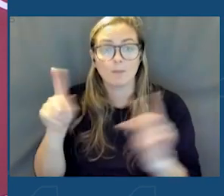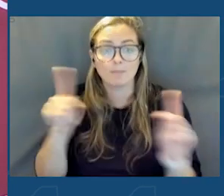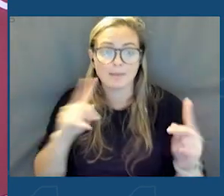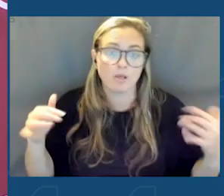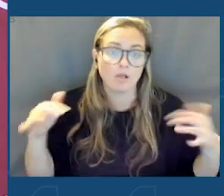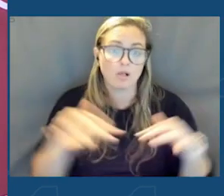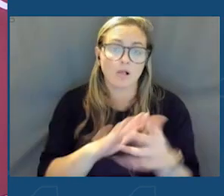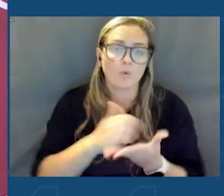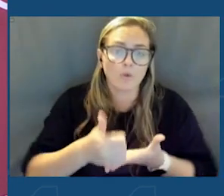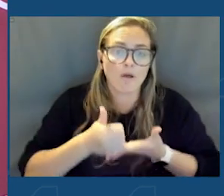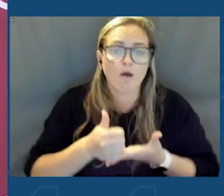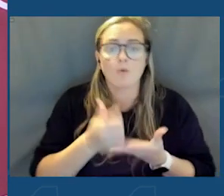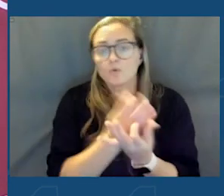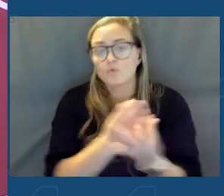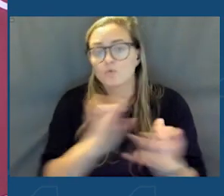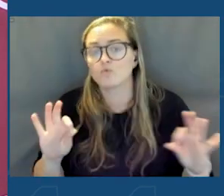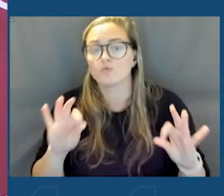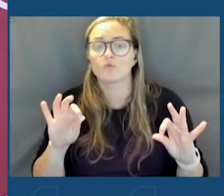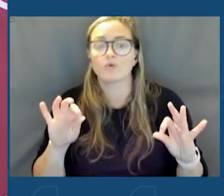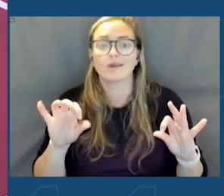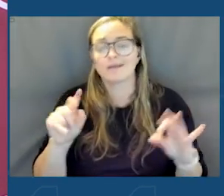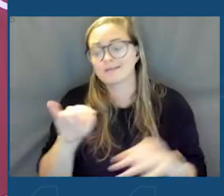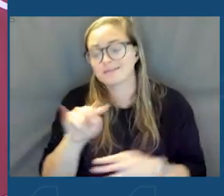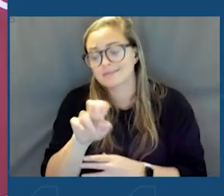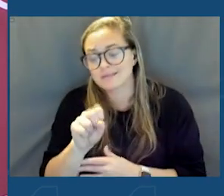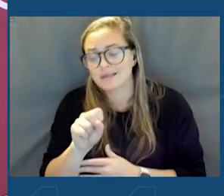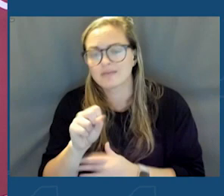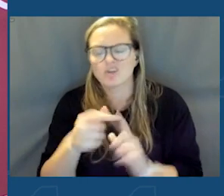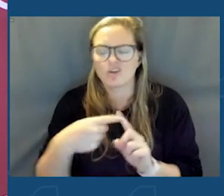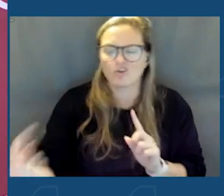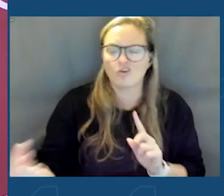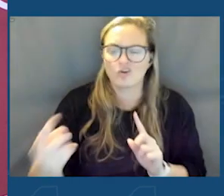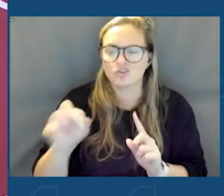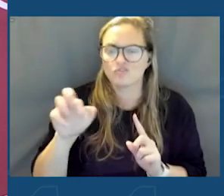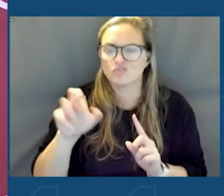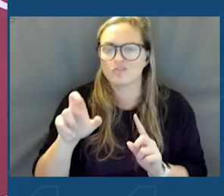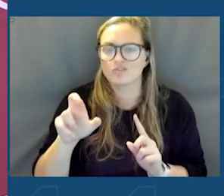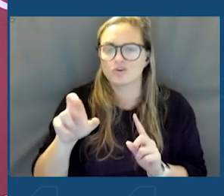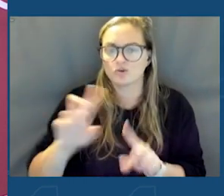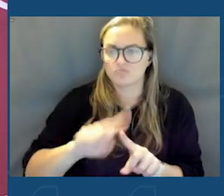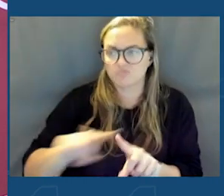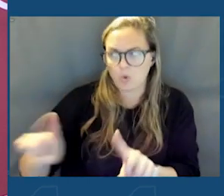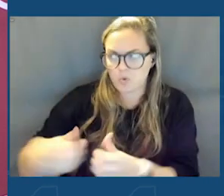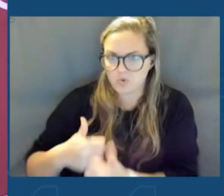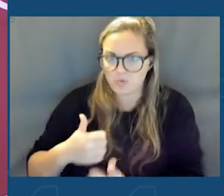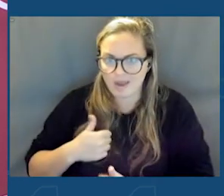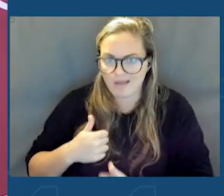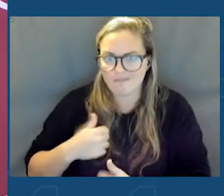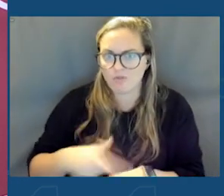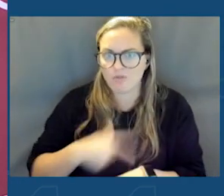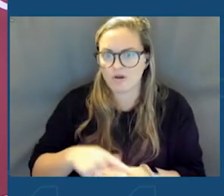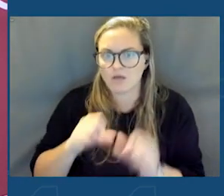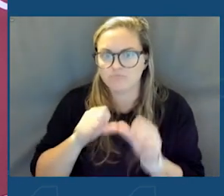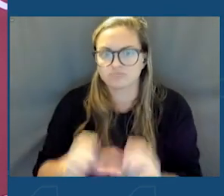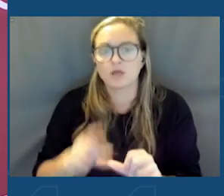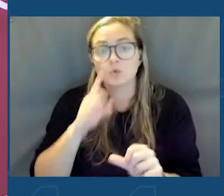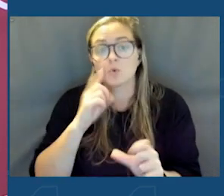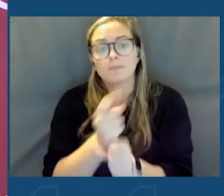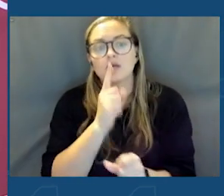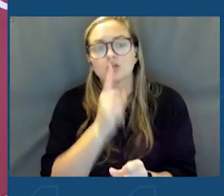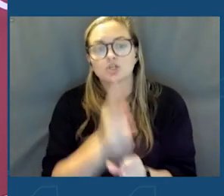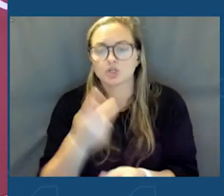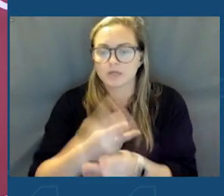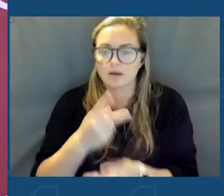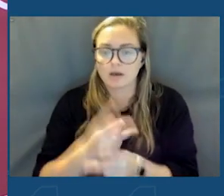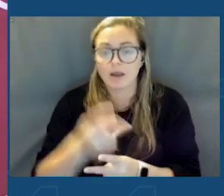helped the freed slaves get across the Niagara River to Canada for a long time. And so I'm going to make sure that you take care of my hometown of